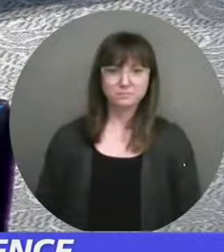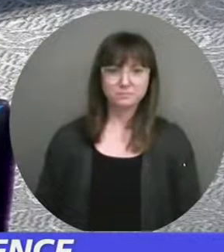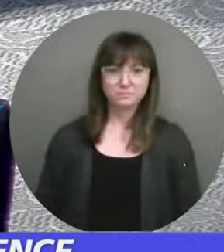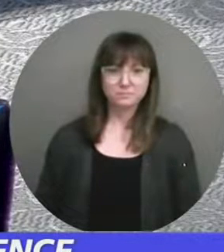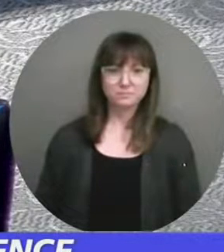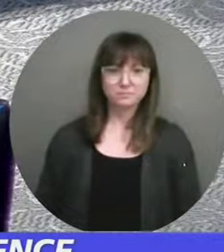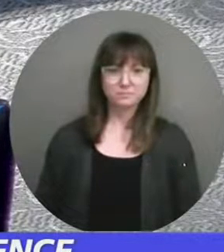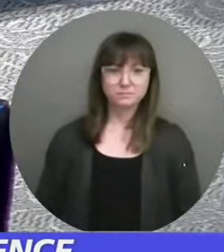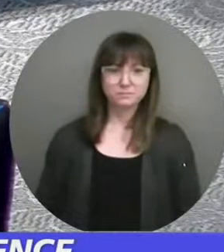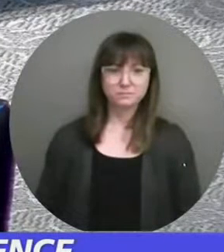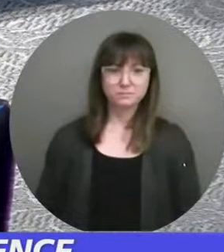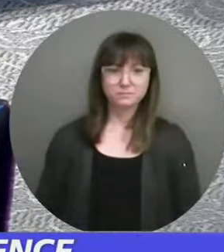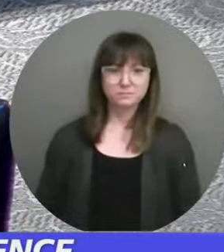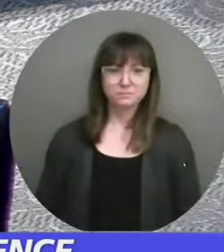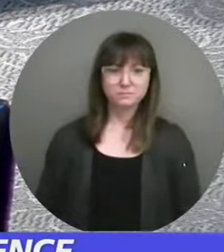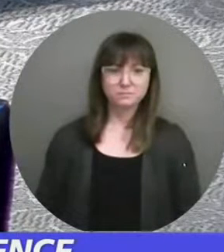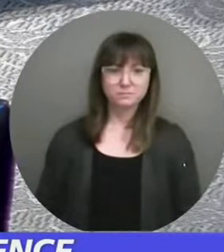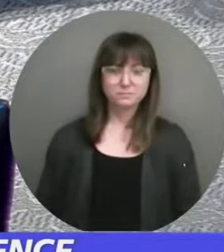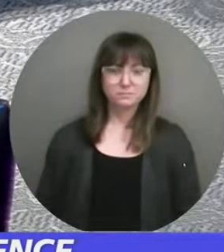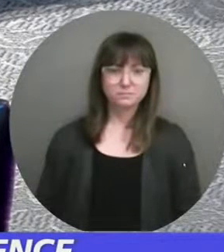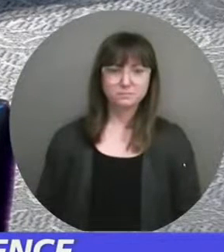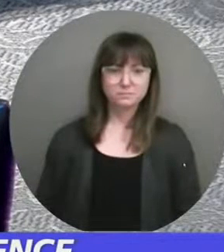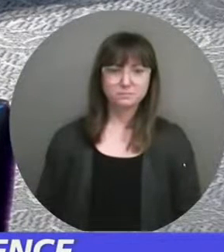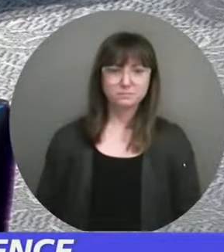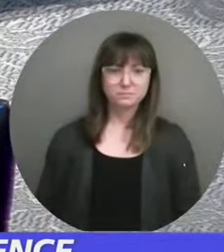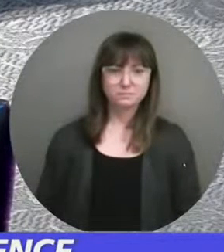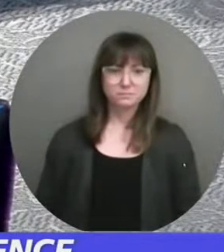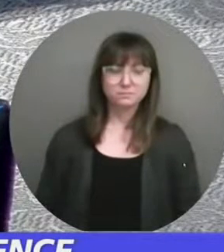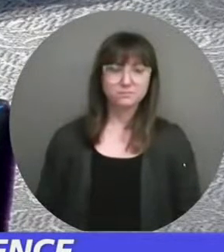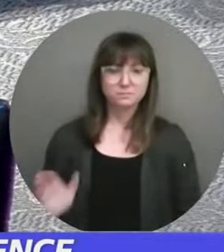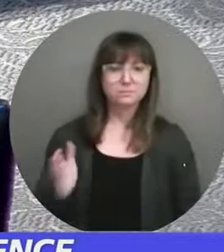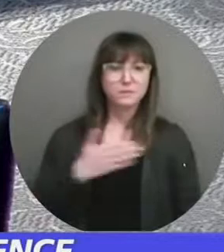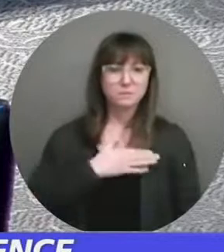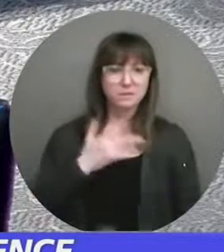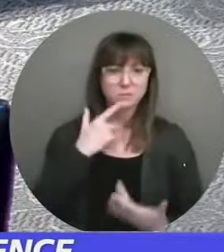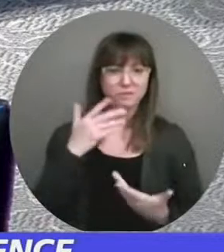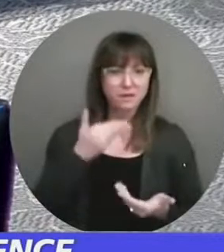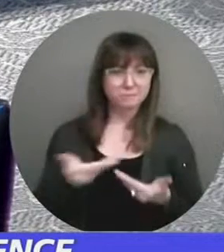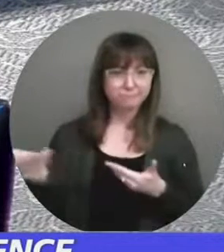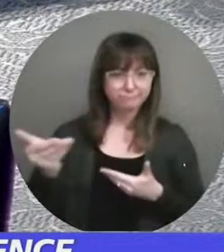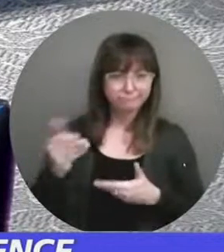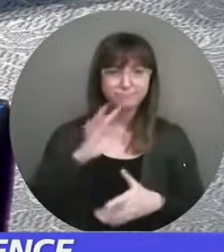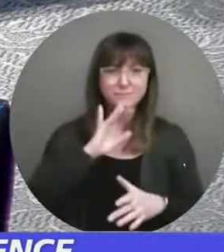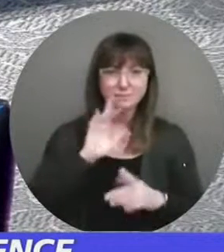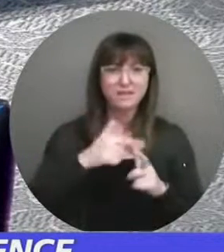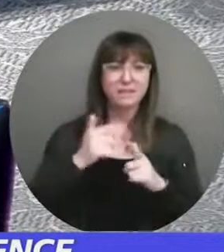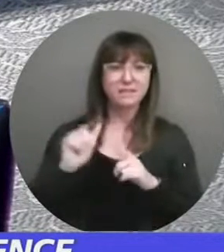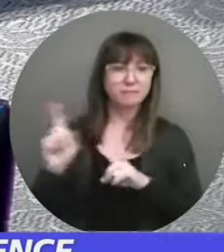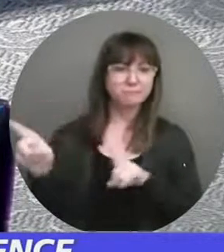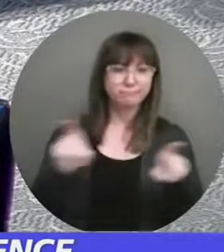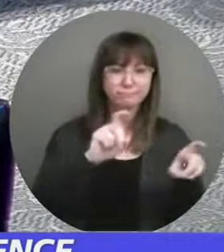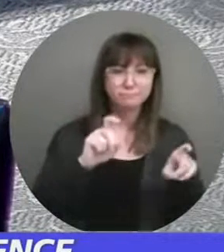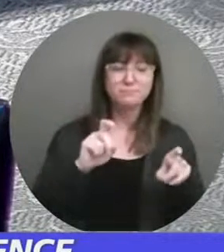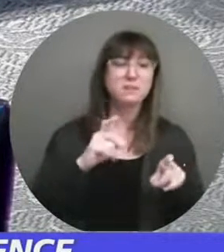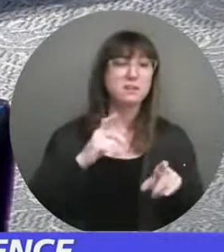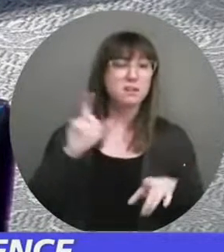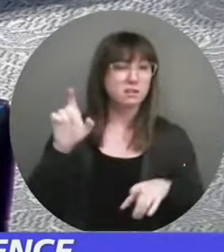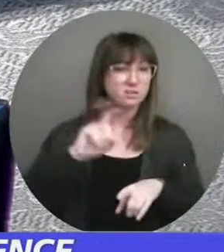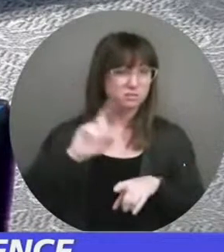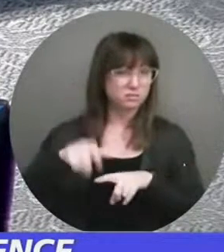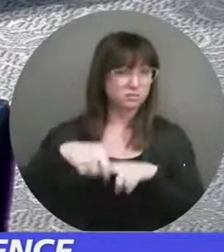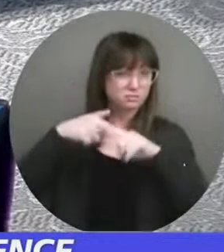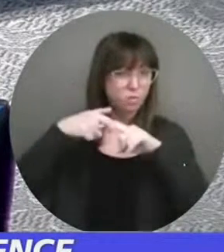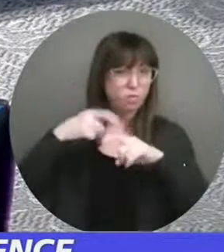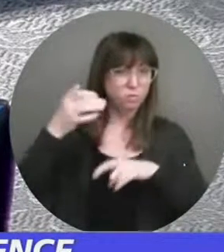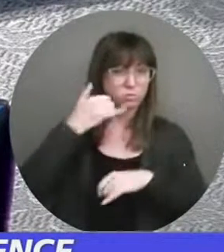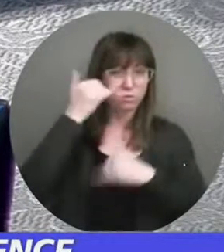Avant de commencer, un petit Place your rappel phone de on mute placer until I invite you to speak or to ask your question. And please do not place your call on hold. Available for